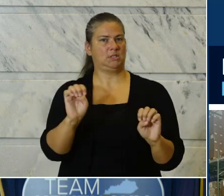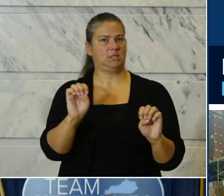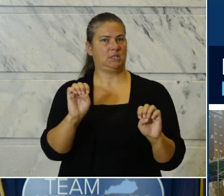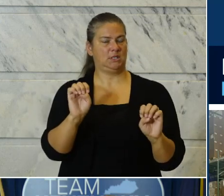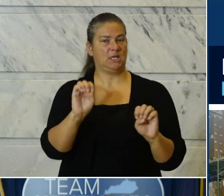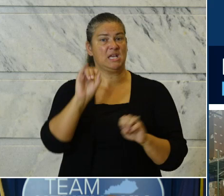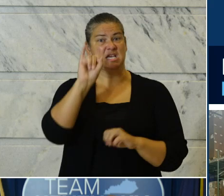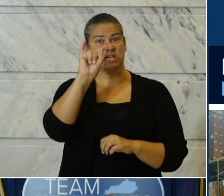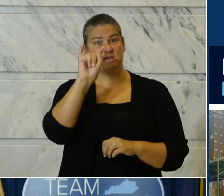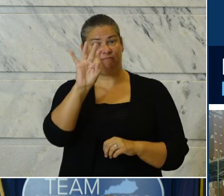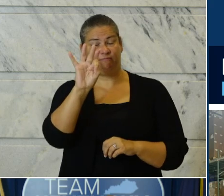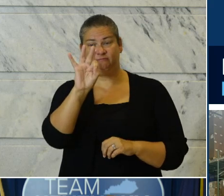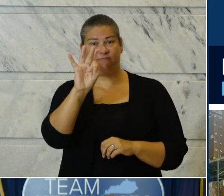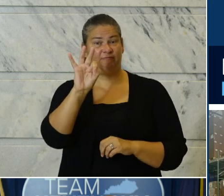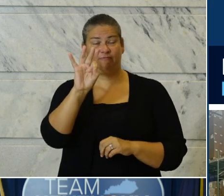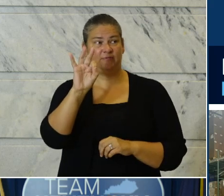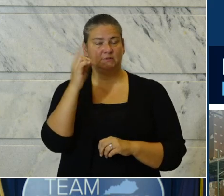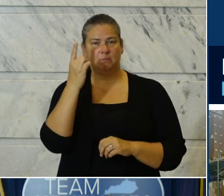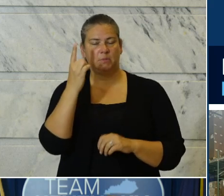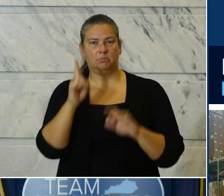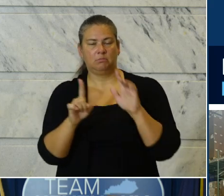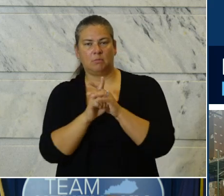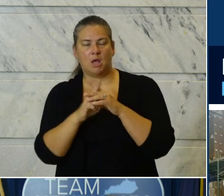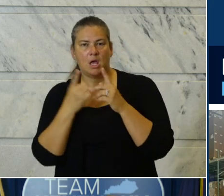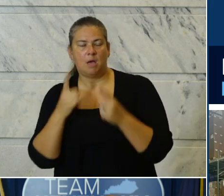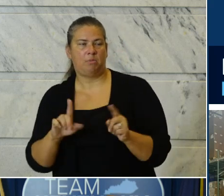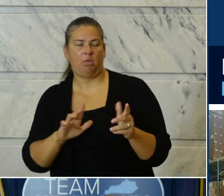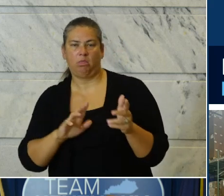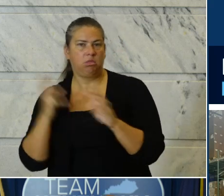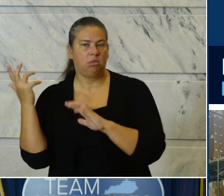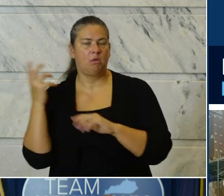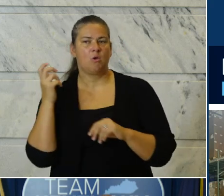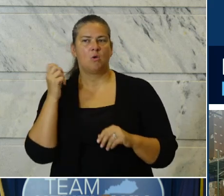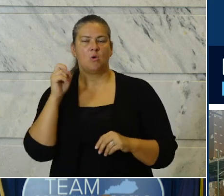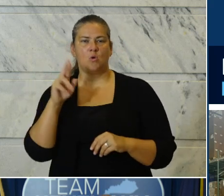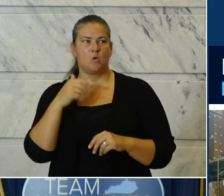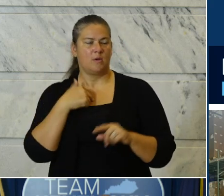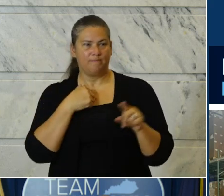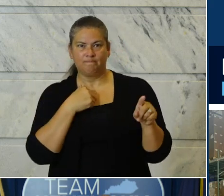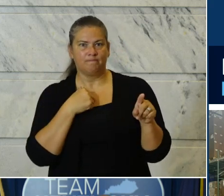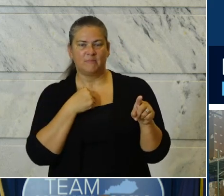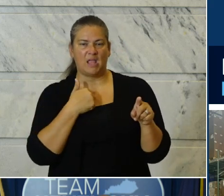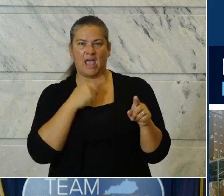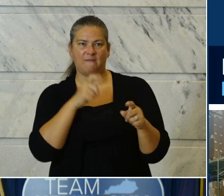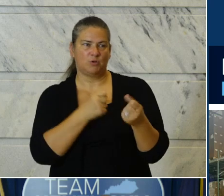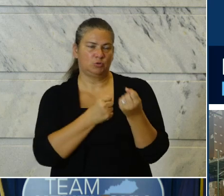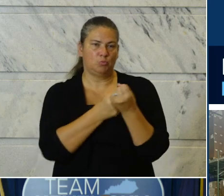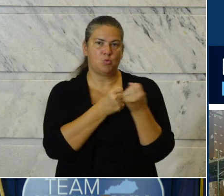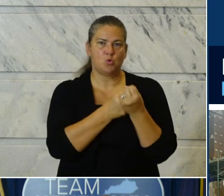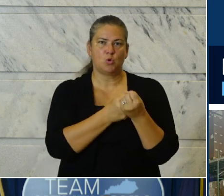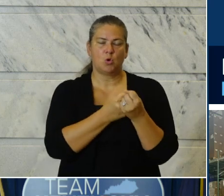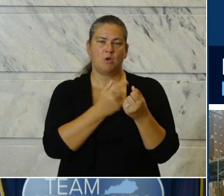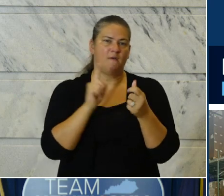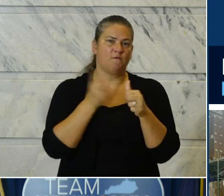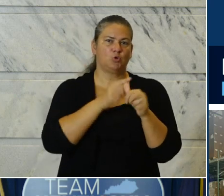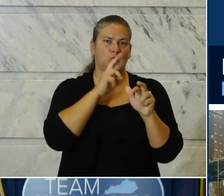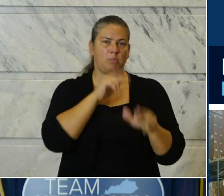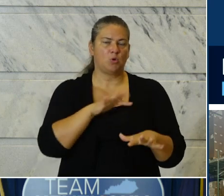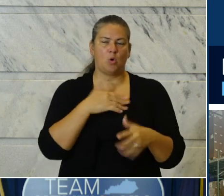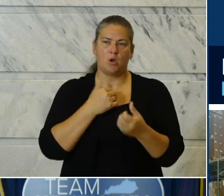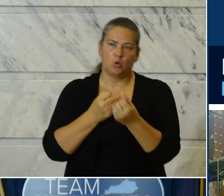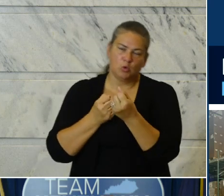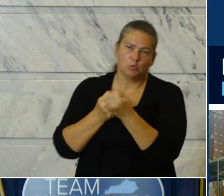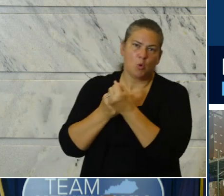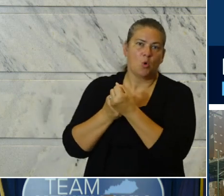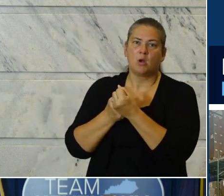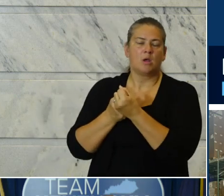should the supply chains get disrupted and should we have to support acute health care and first responders in the state. So this is not a rainy day